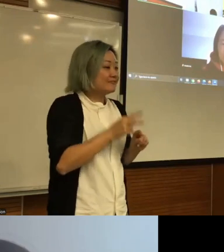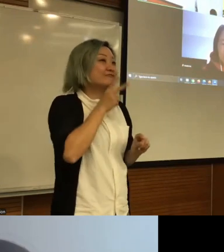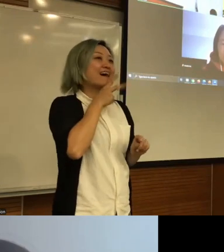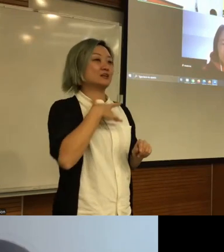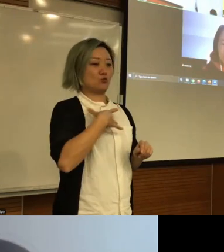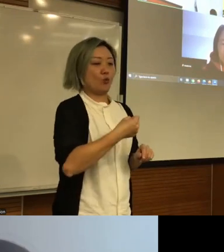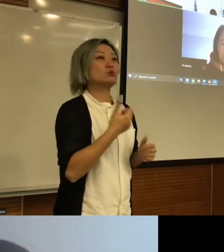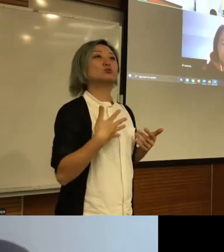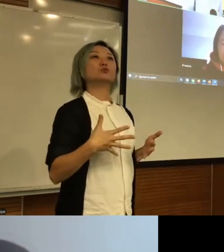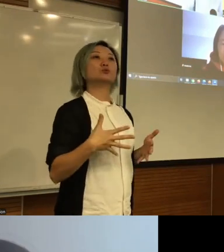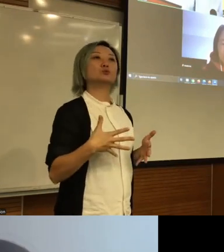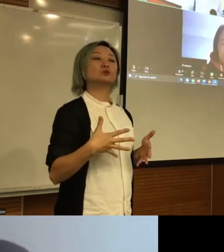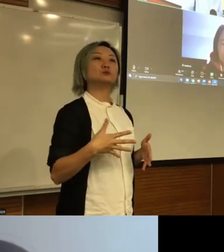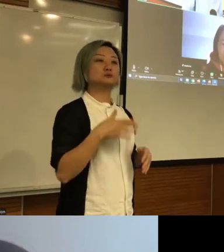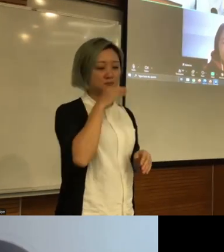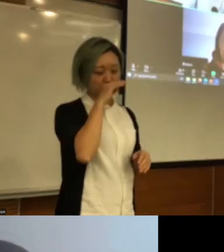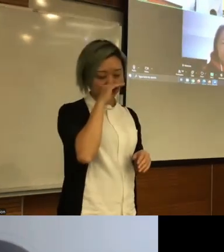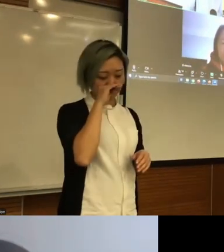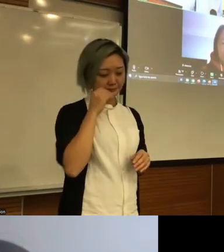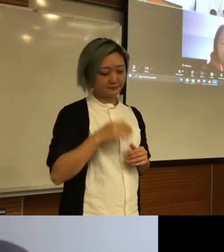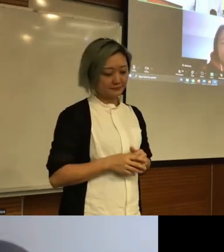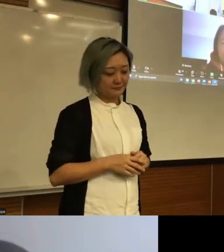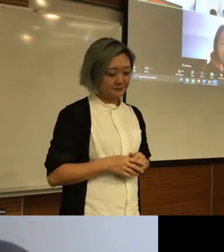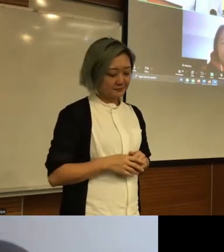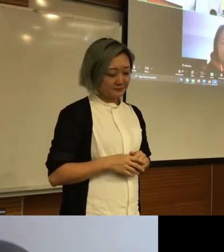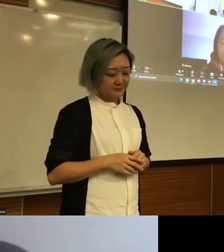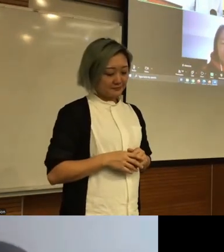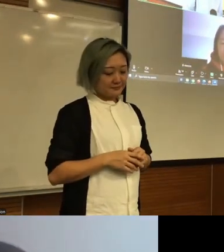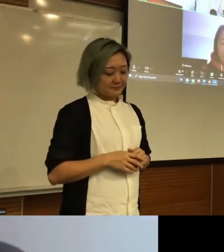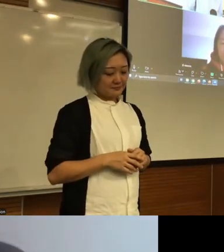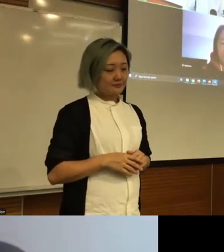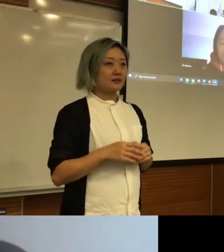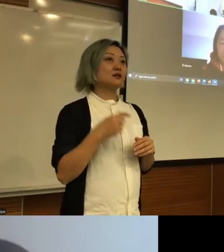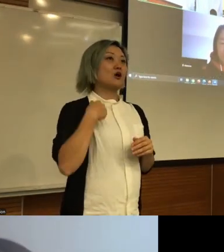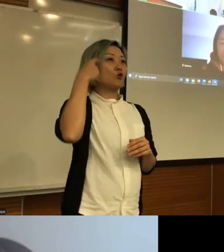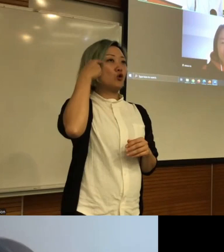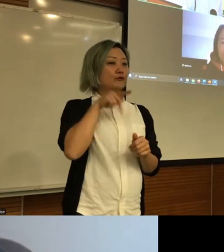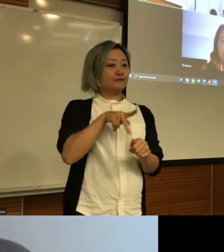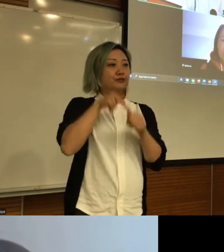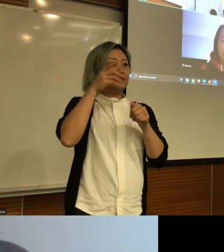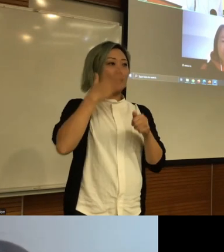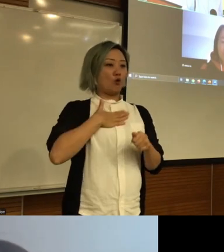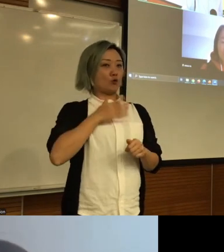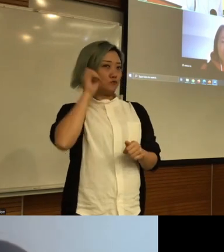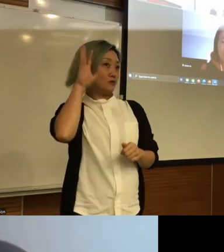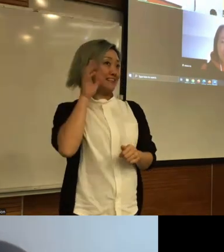to orient me towards seeing what type of distinct